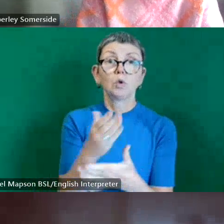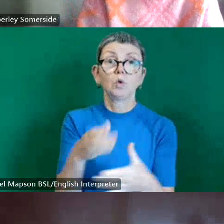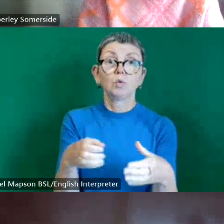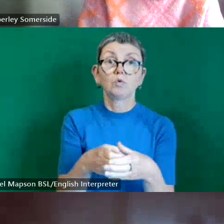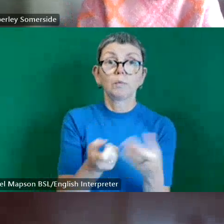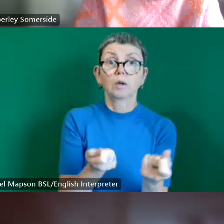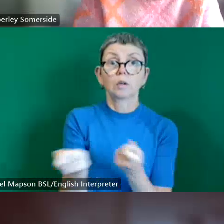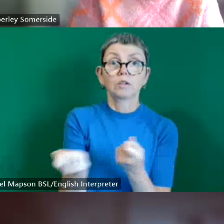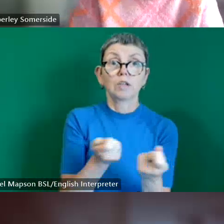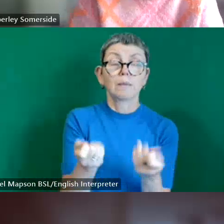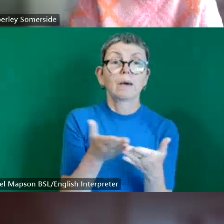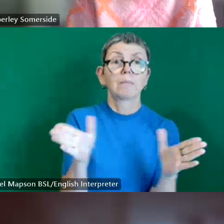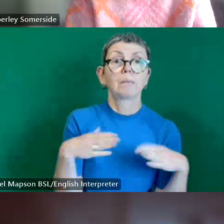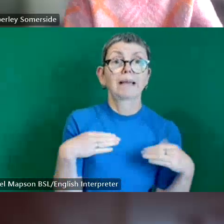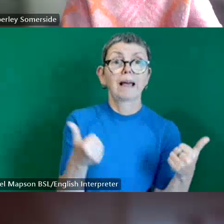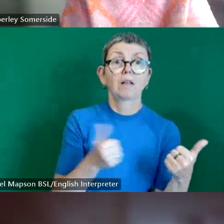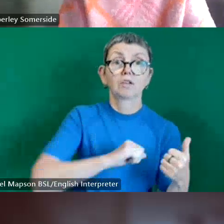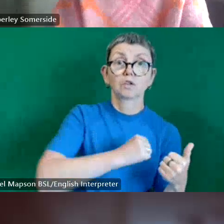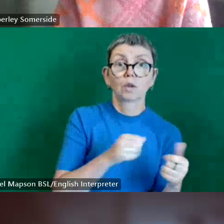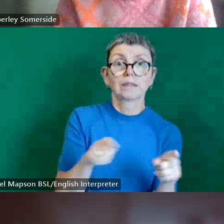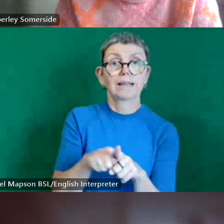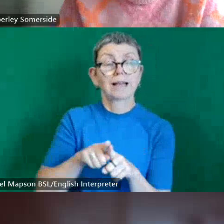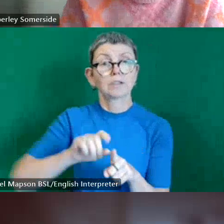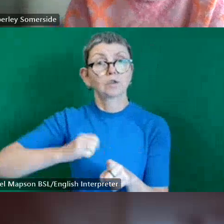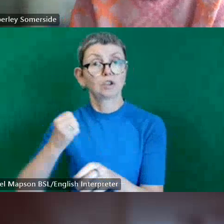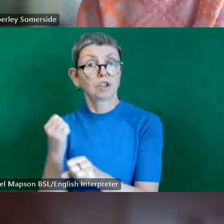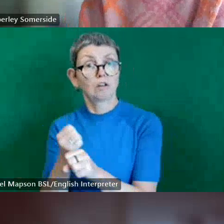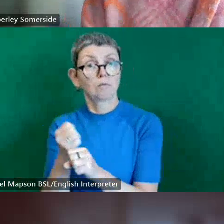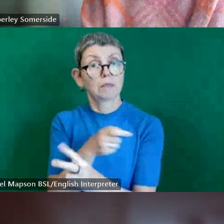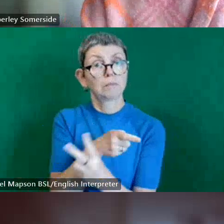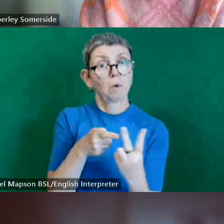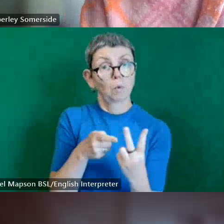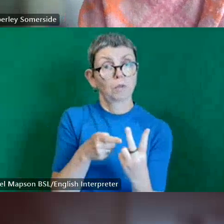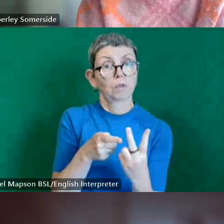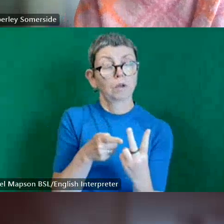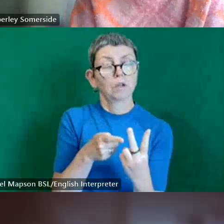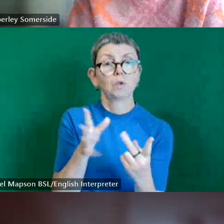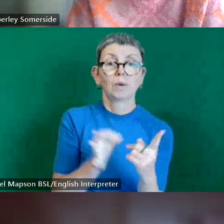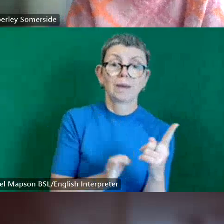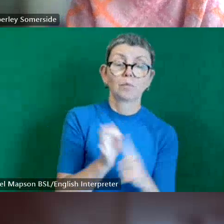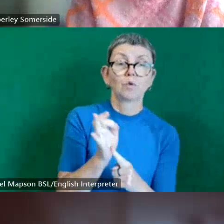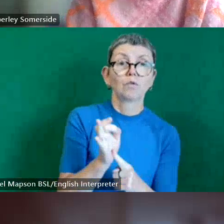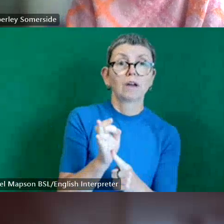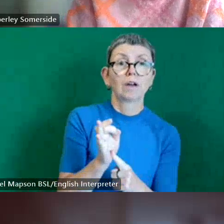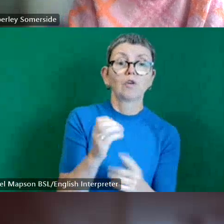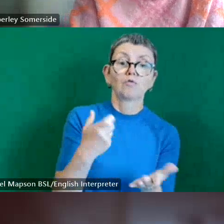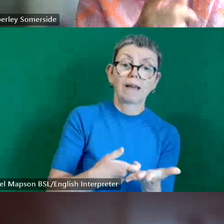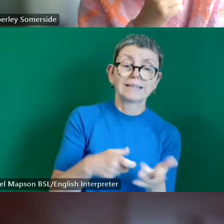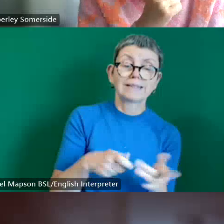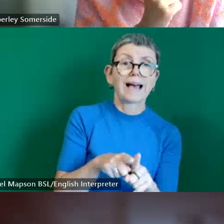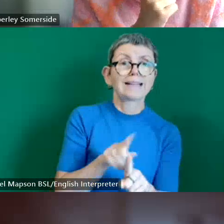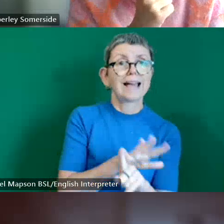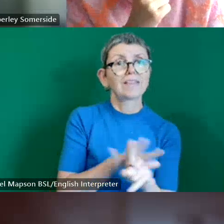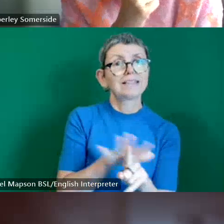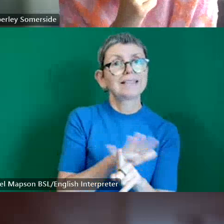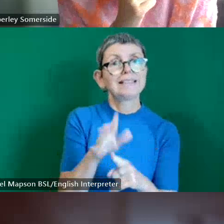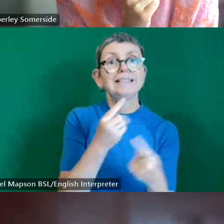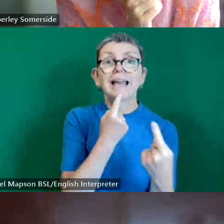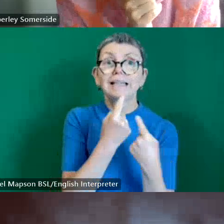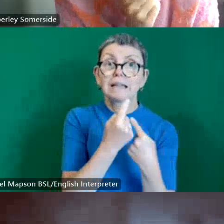by Public Health Scotland and Scottish Government, to improve race and ethnicity data. And within